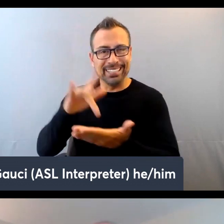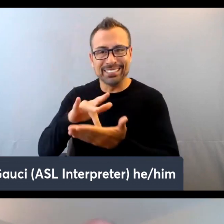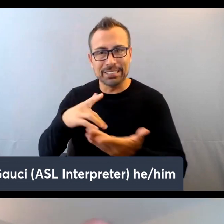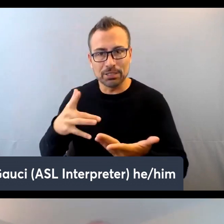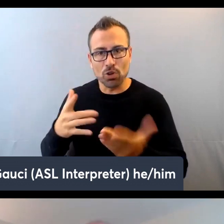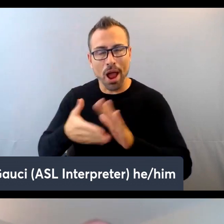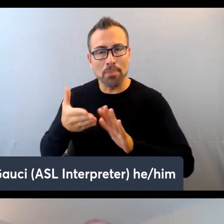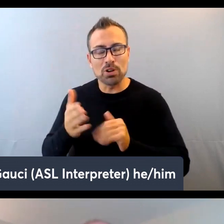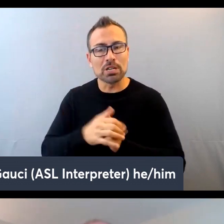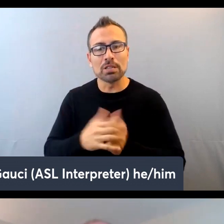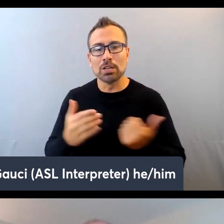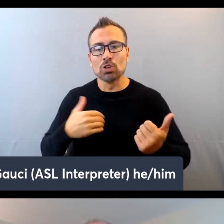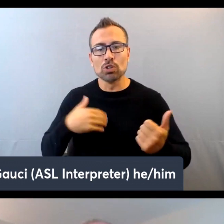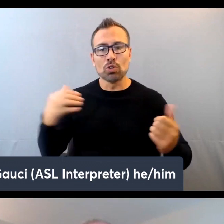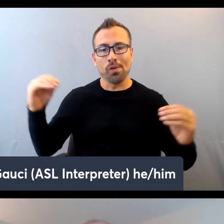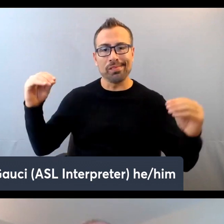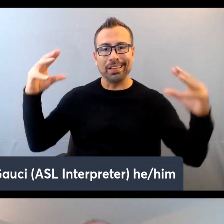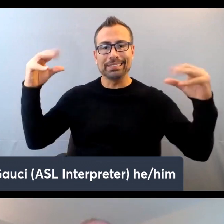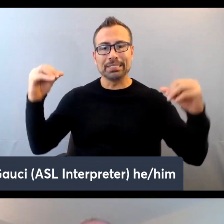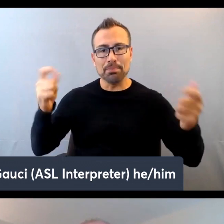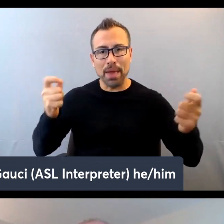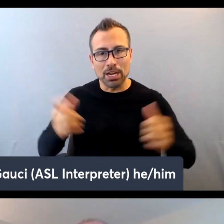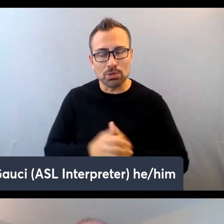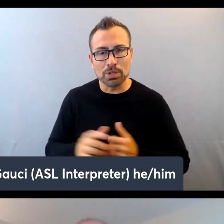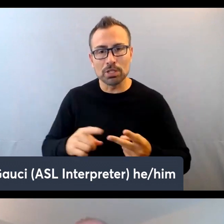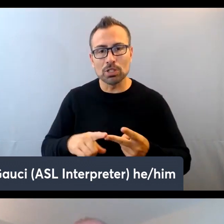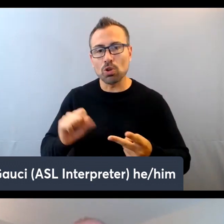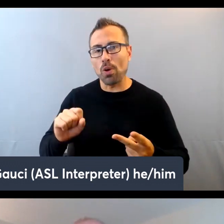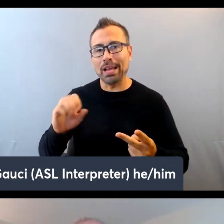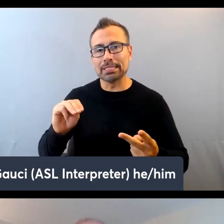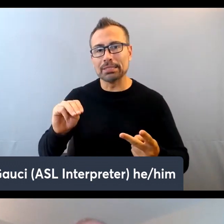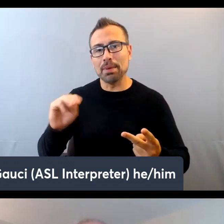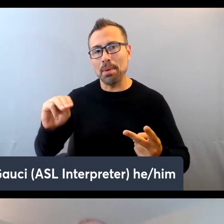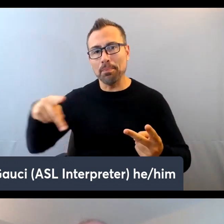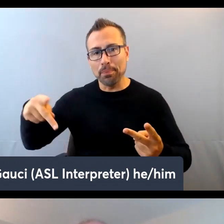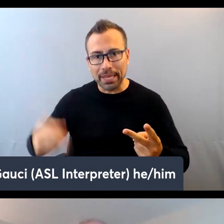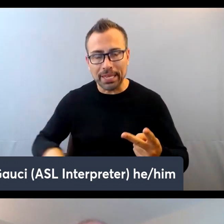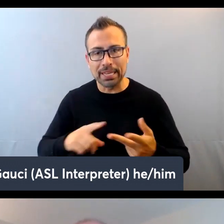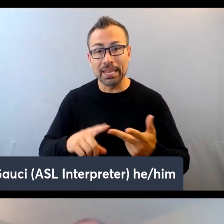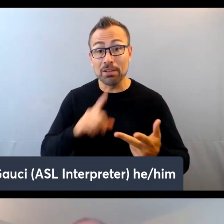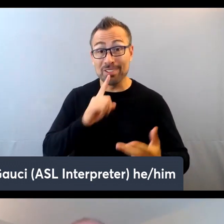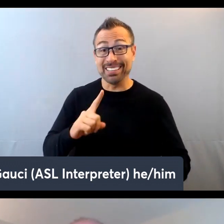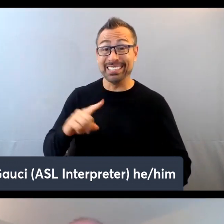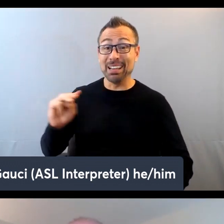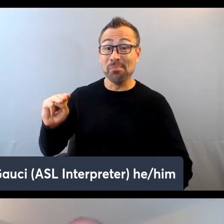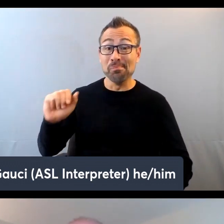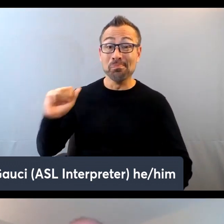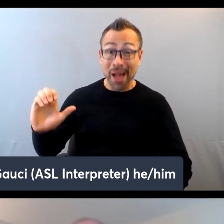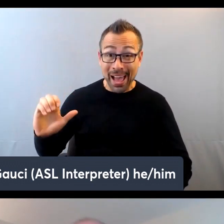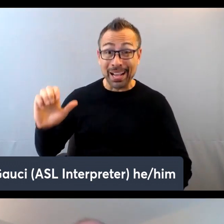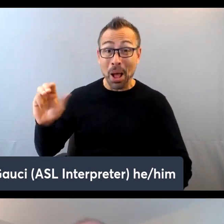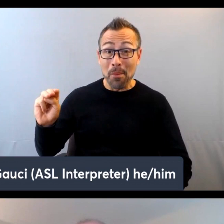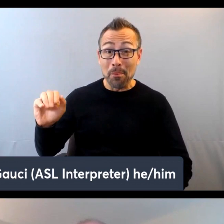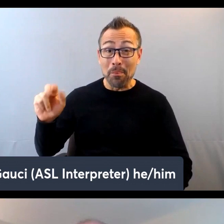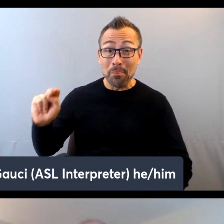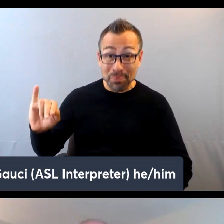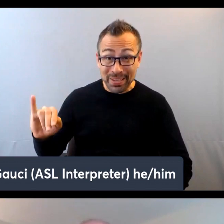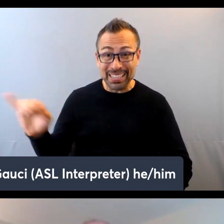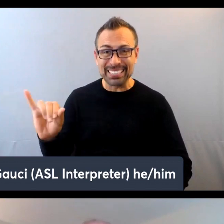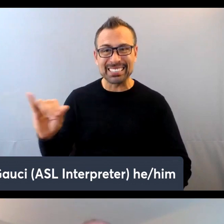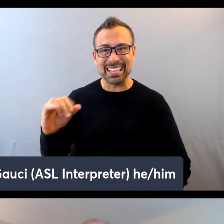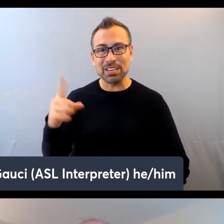There's no SNMP, right? It is a Mac Mini, the same that you would have on your desk, and putting it into an